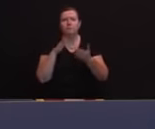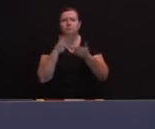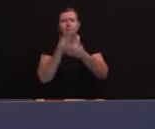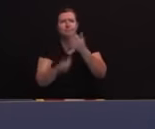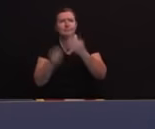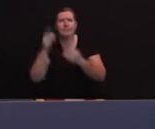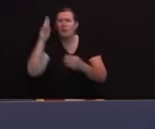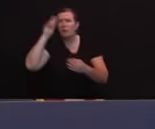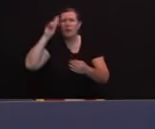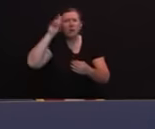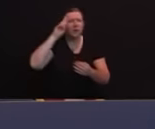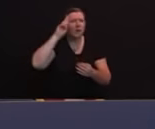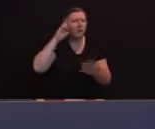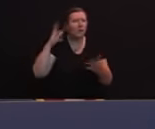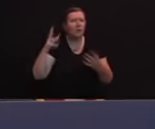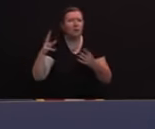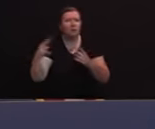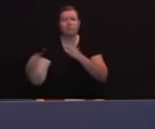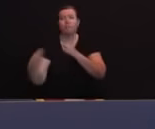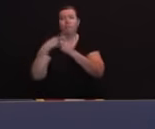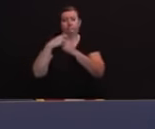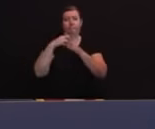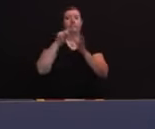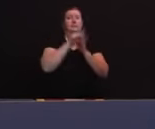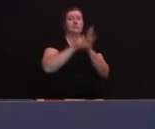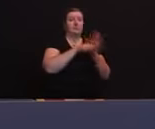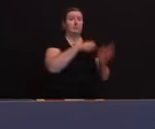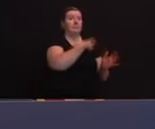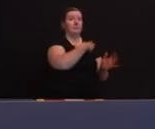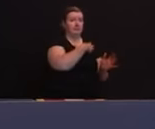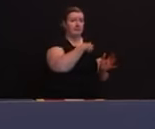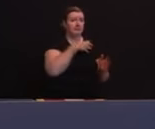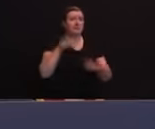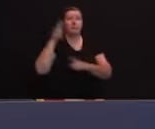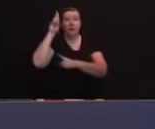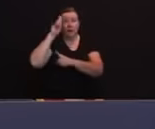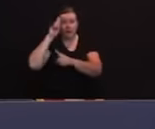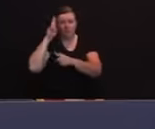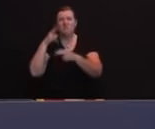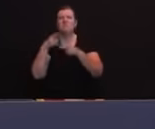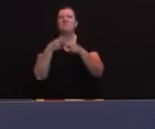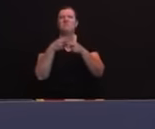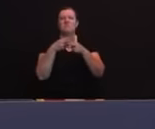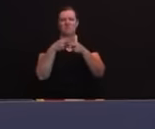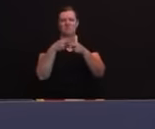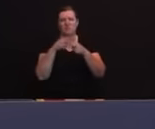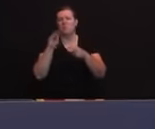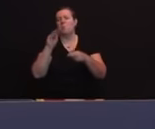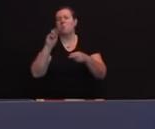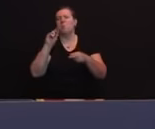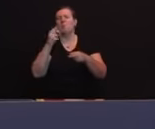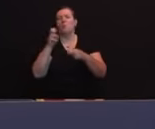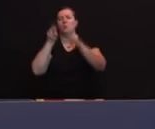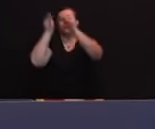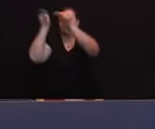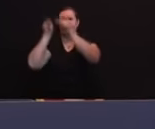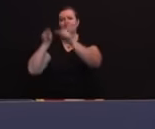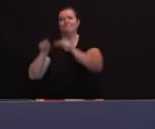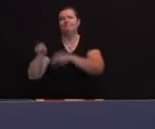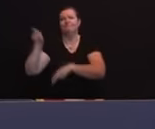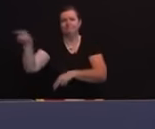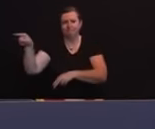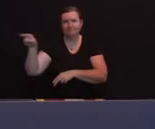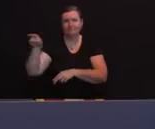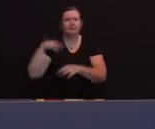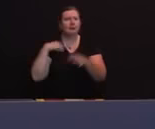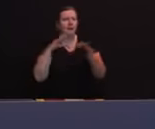and he was in one of our temporary morgue sites. We connected him with a funeral home, a cemetery, and he was in tears